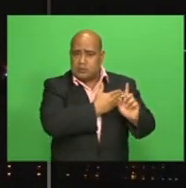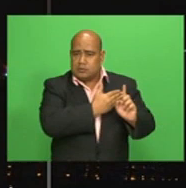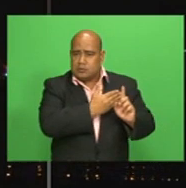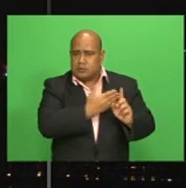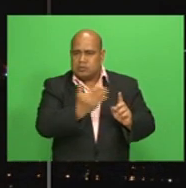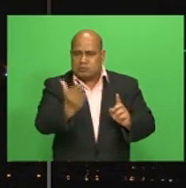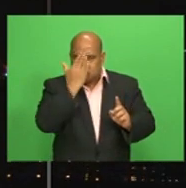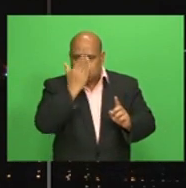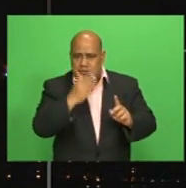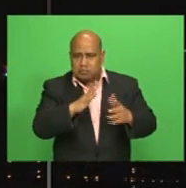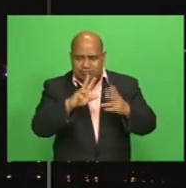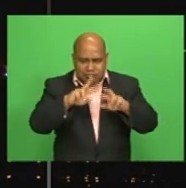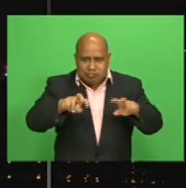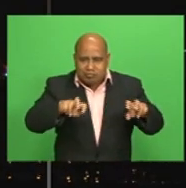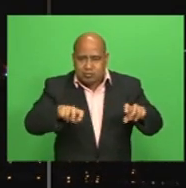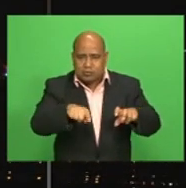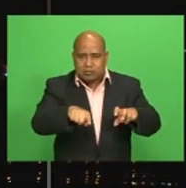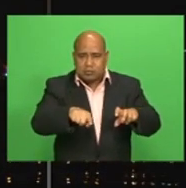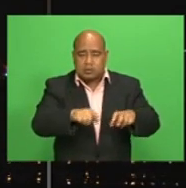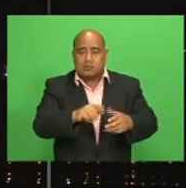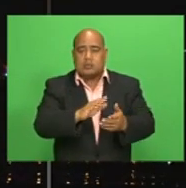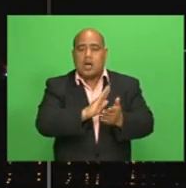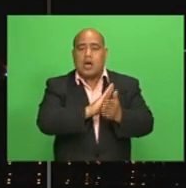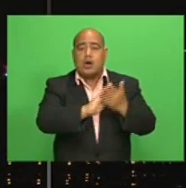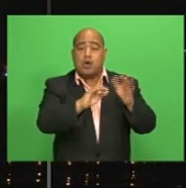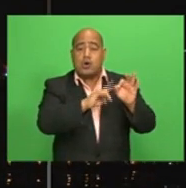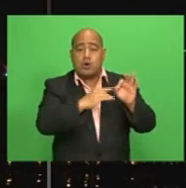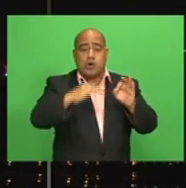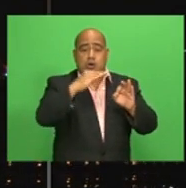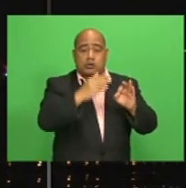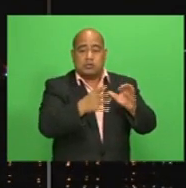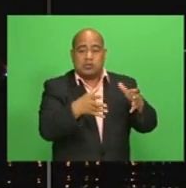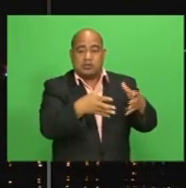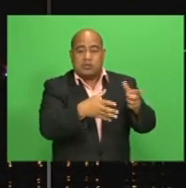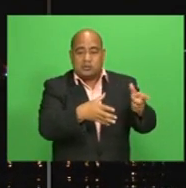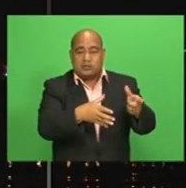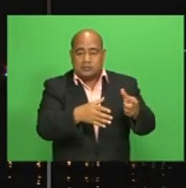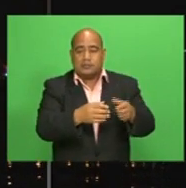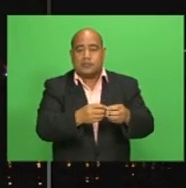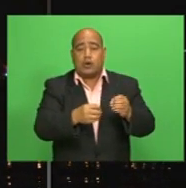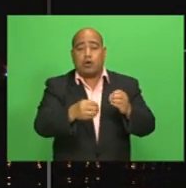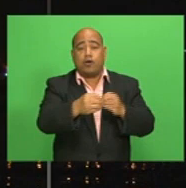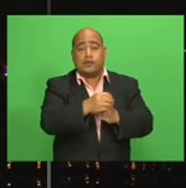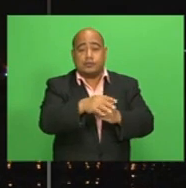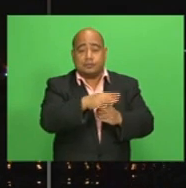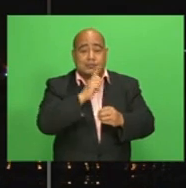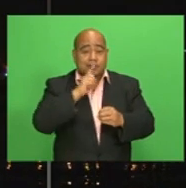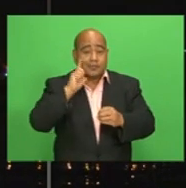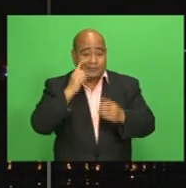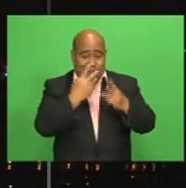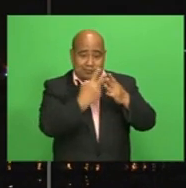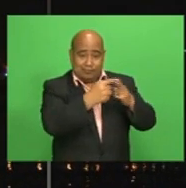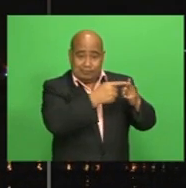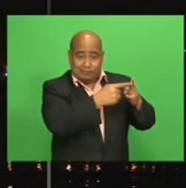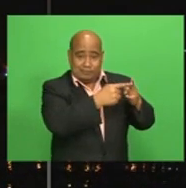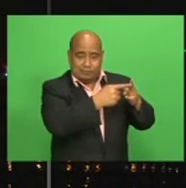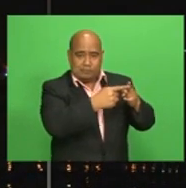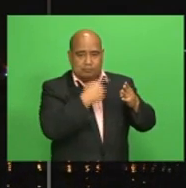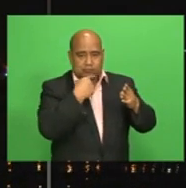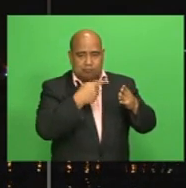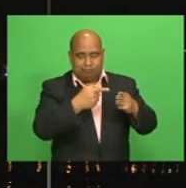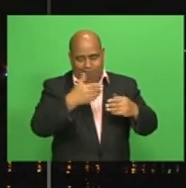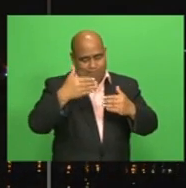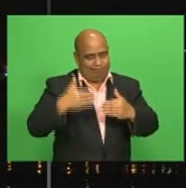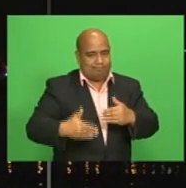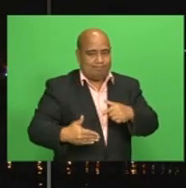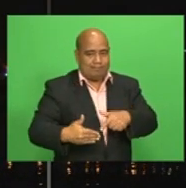National Federation Party headquarters and suspended Sedelpa office yesterday evening. The raids was carried out in relation